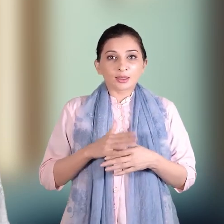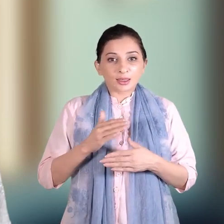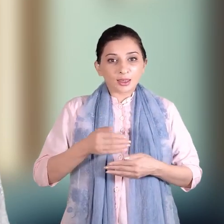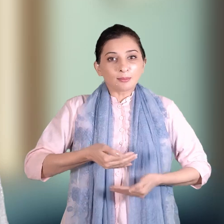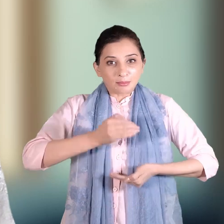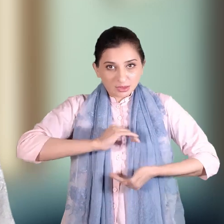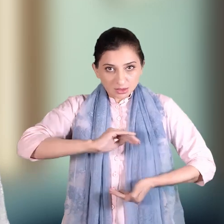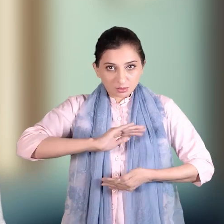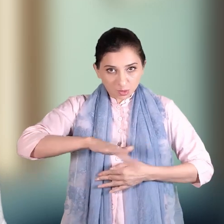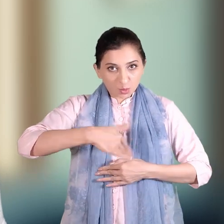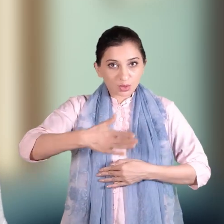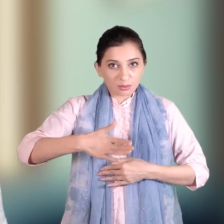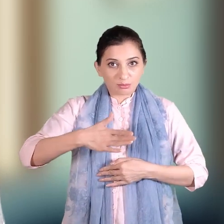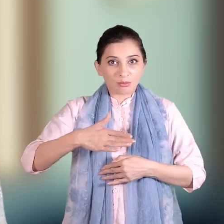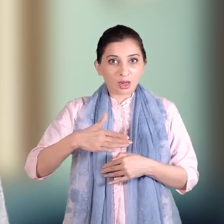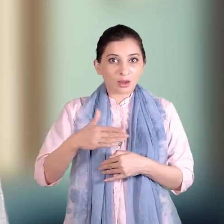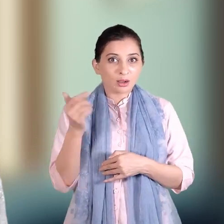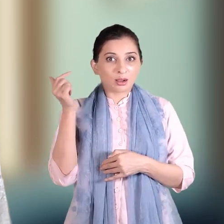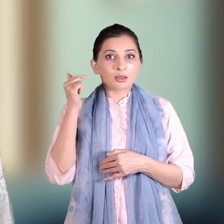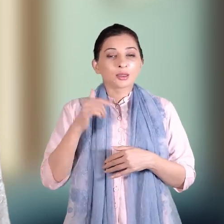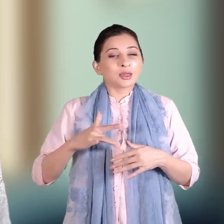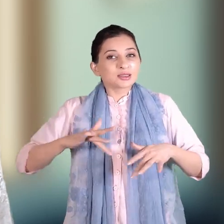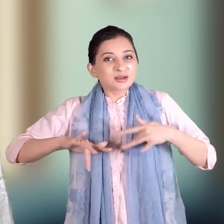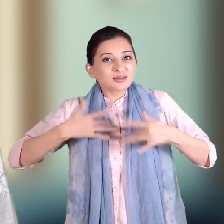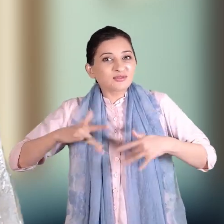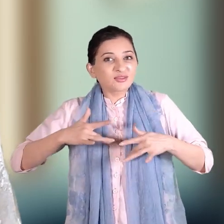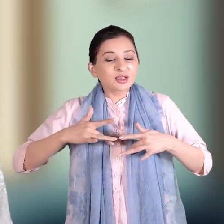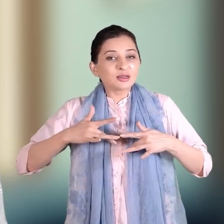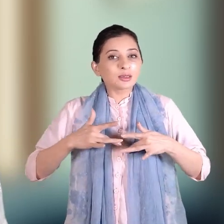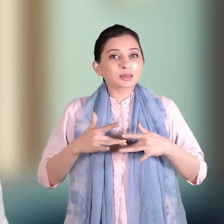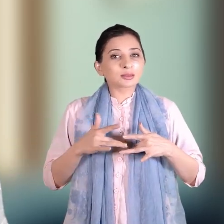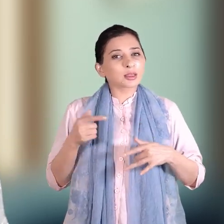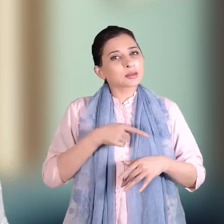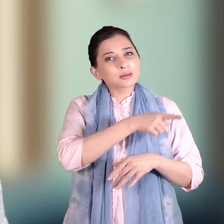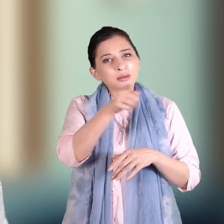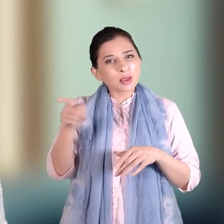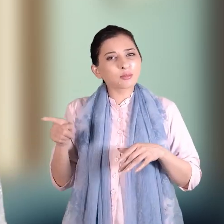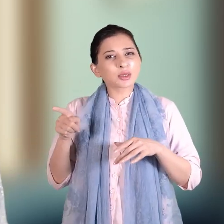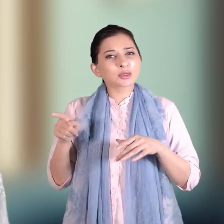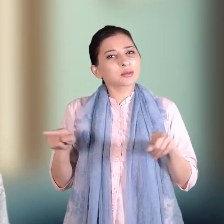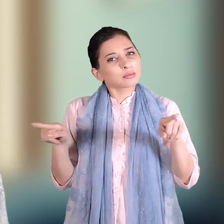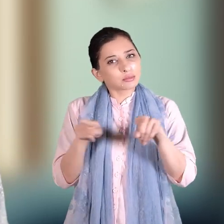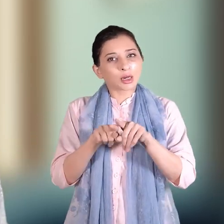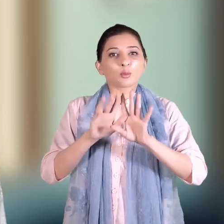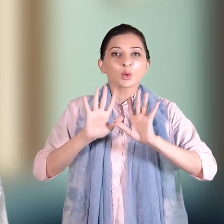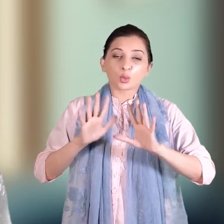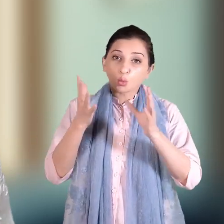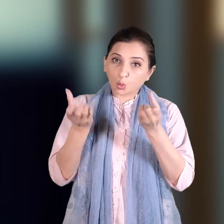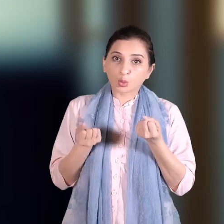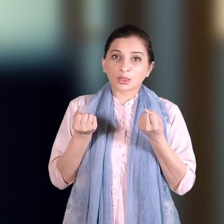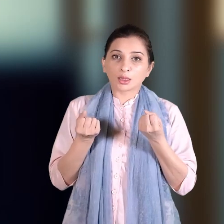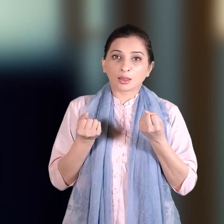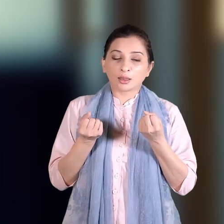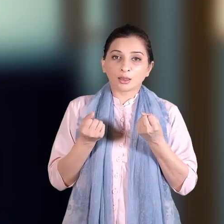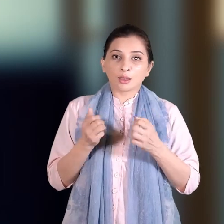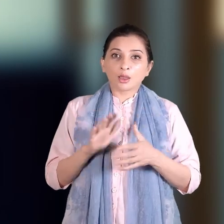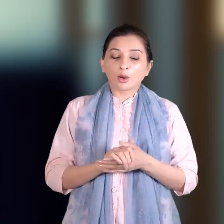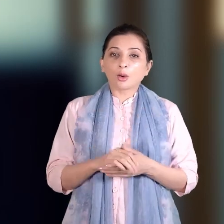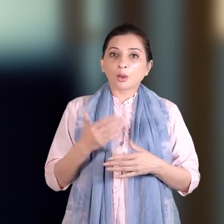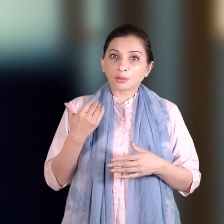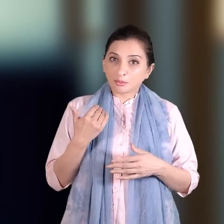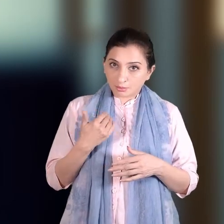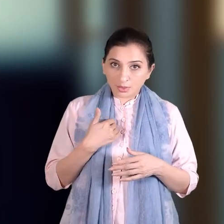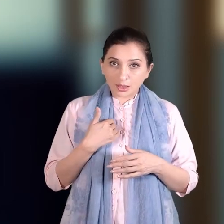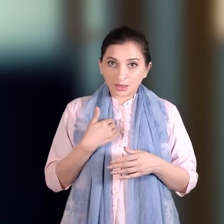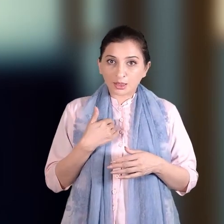two conflictual feelings at the same time. A lot of times, what has come up